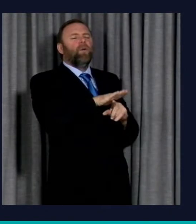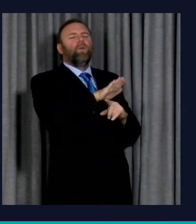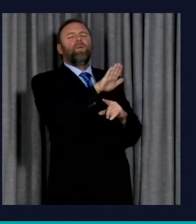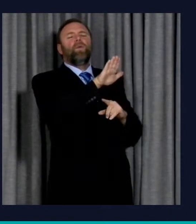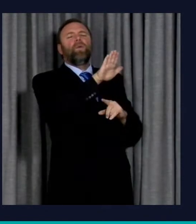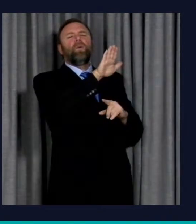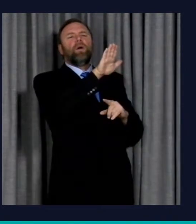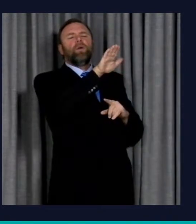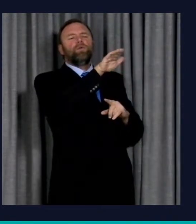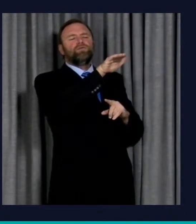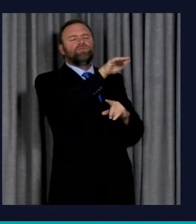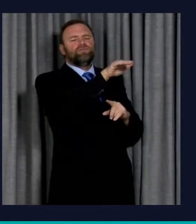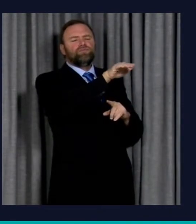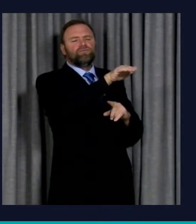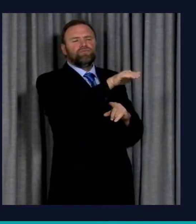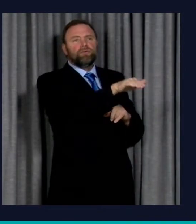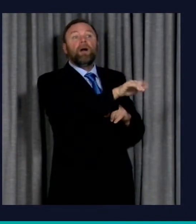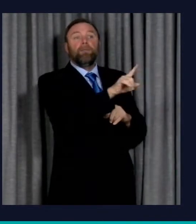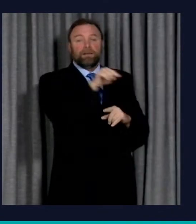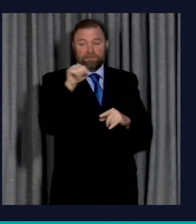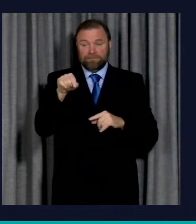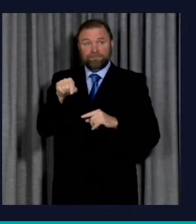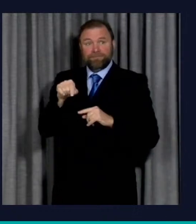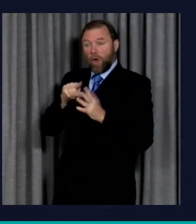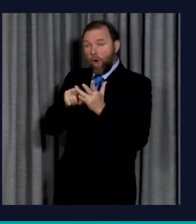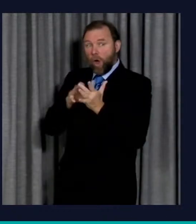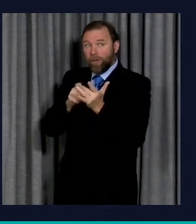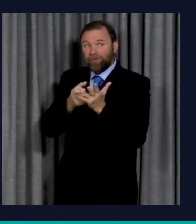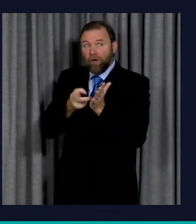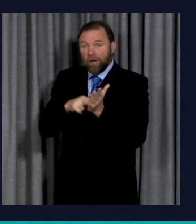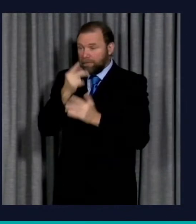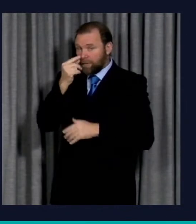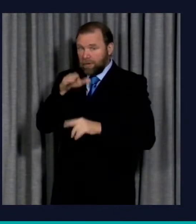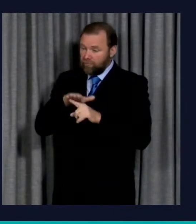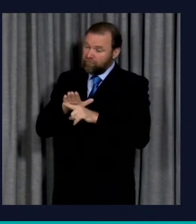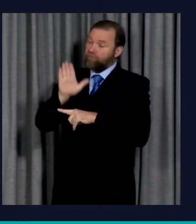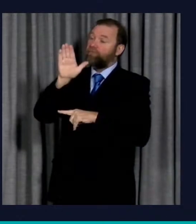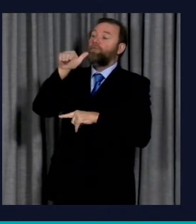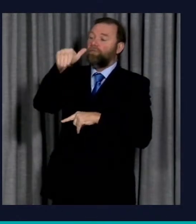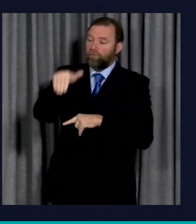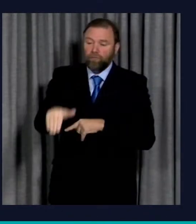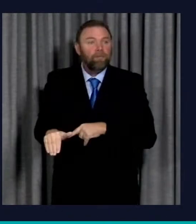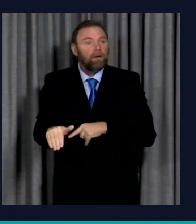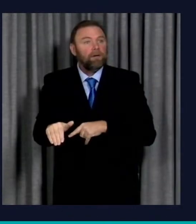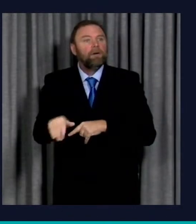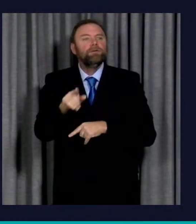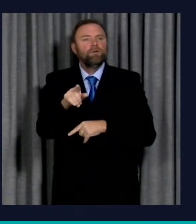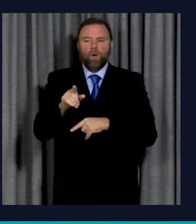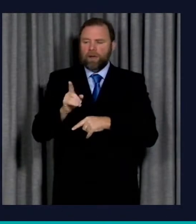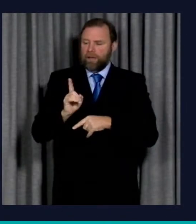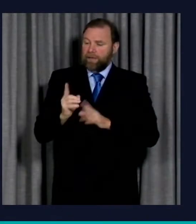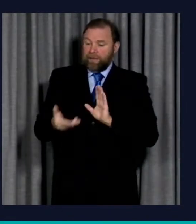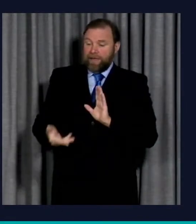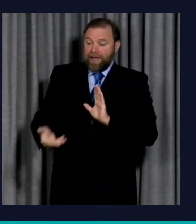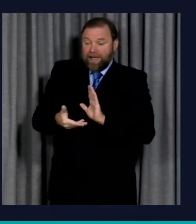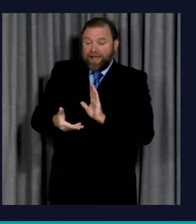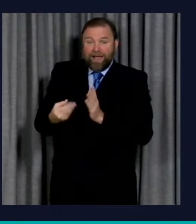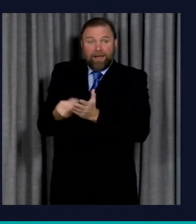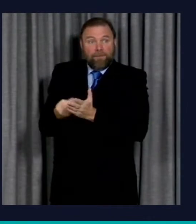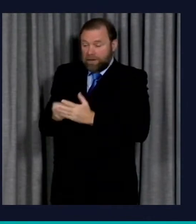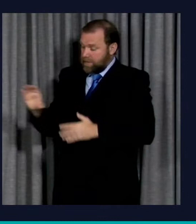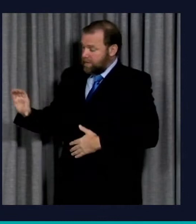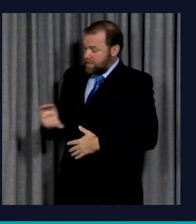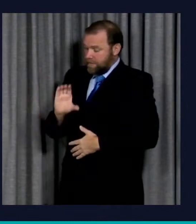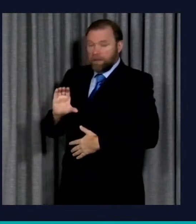relatively sharp decline in those numbers as well. The extra money that we have announced today, the doubling of the